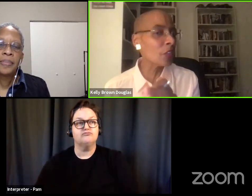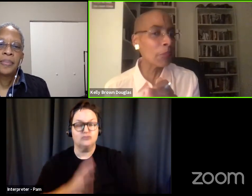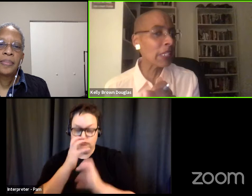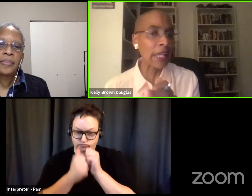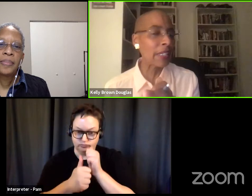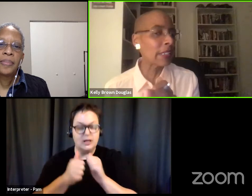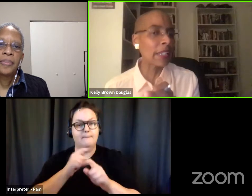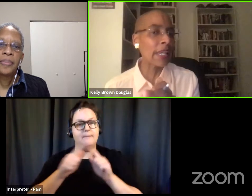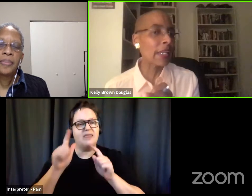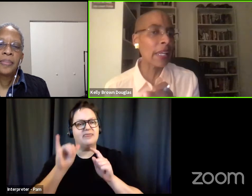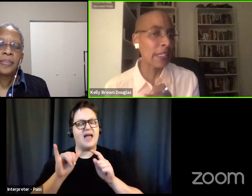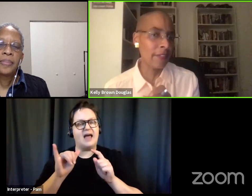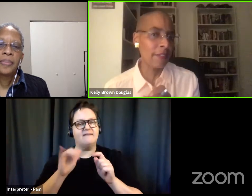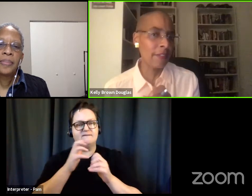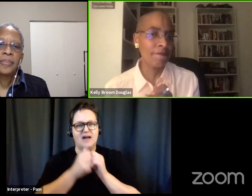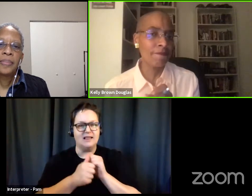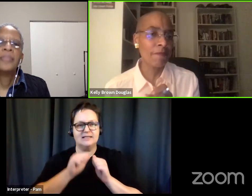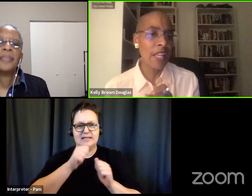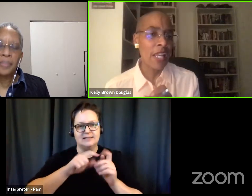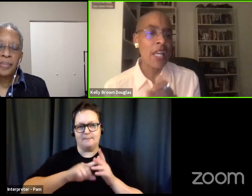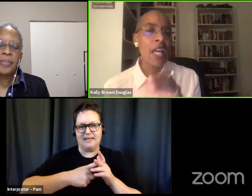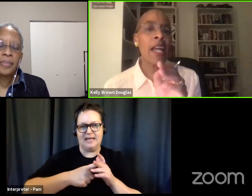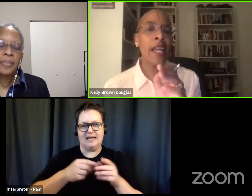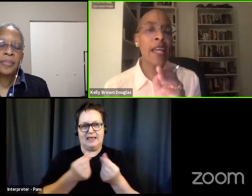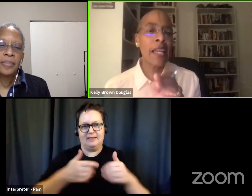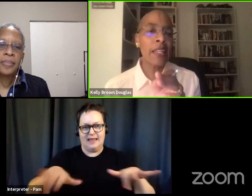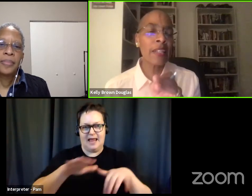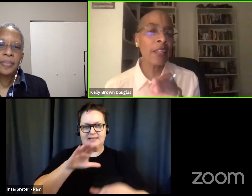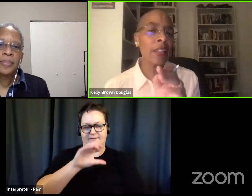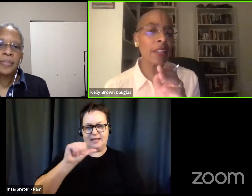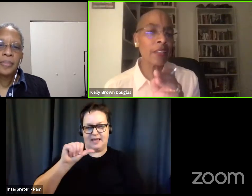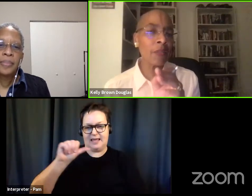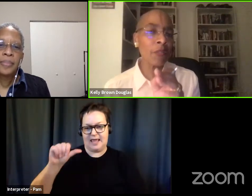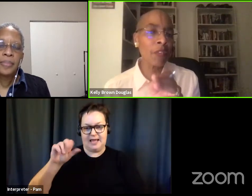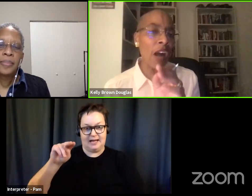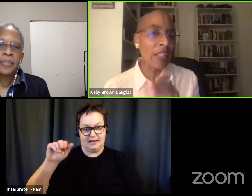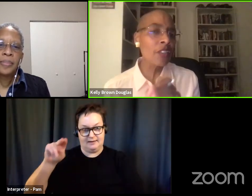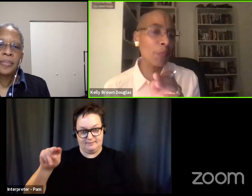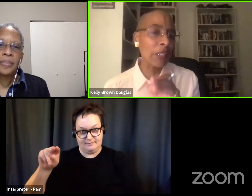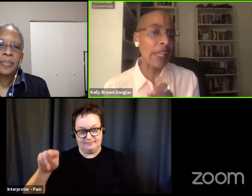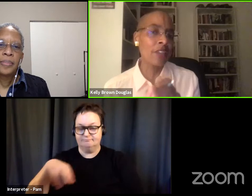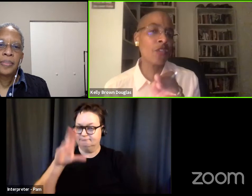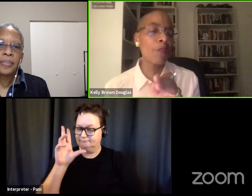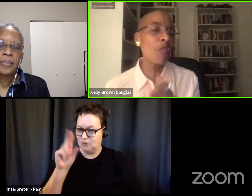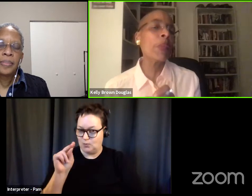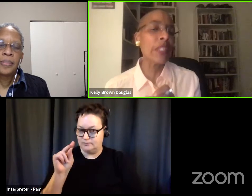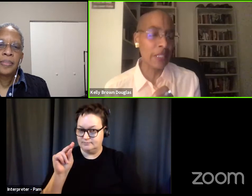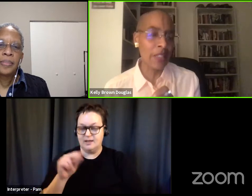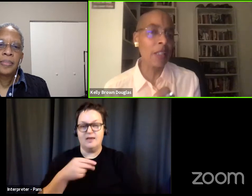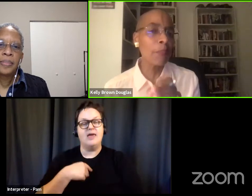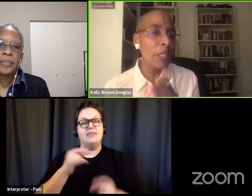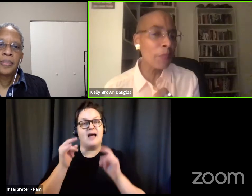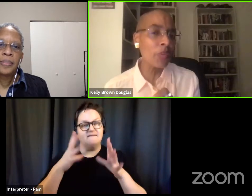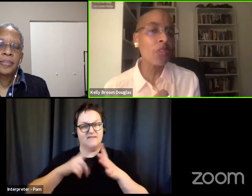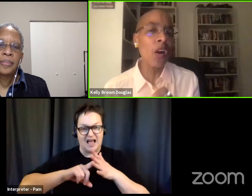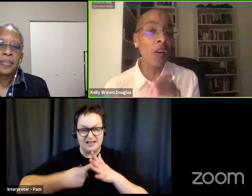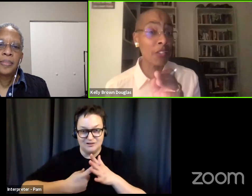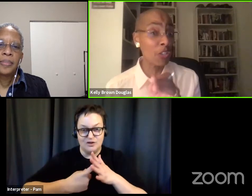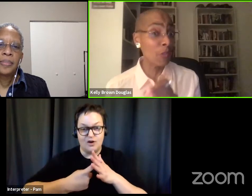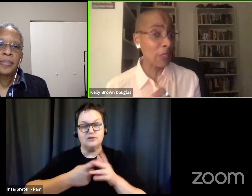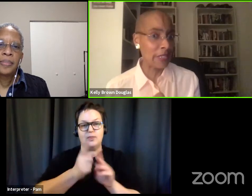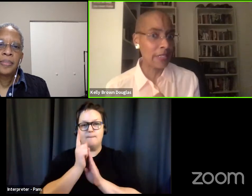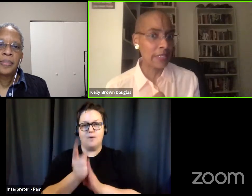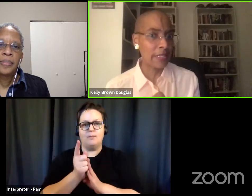violence doesn't begin in the land of Canaan. Mm-hmm. And the violence begins the moment that a people